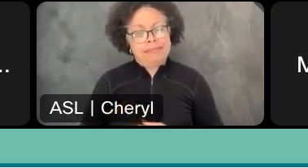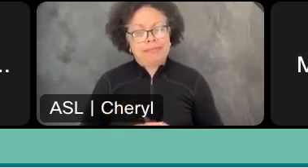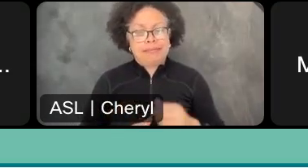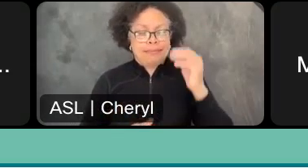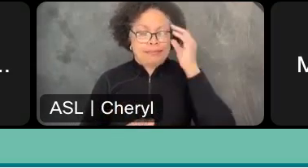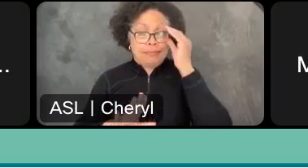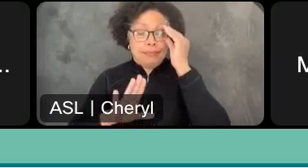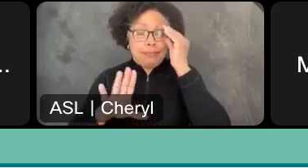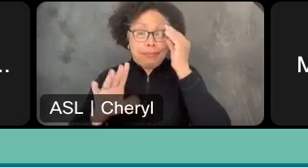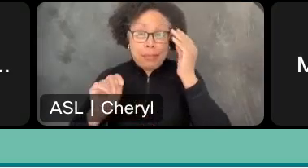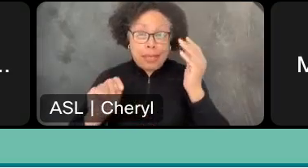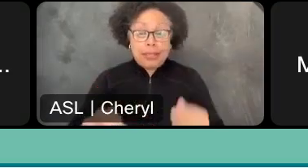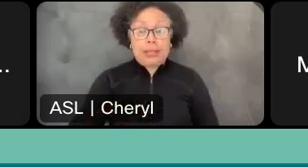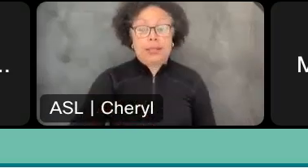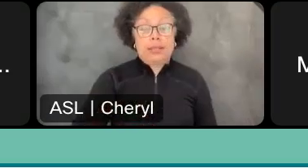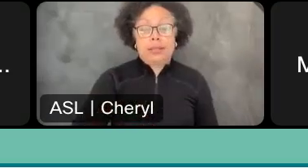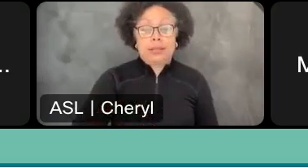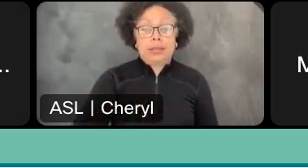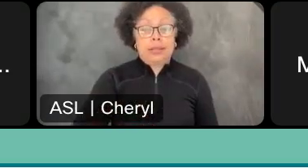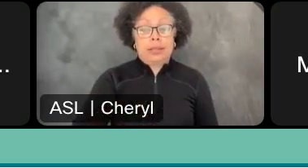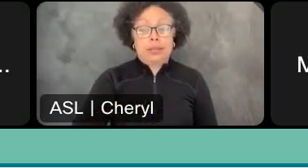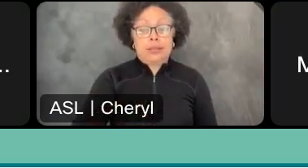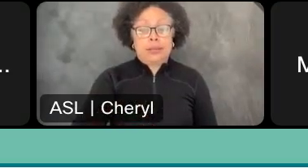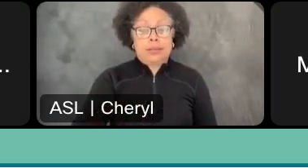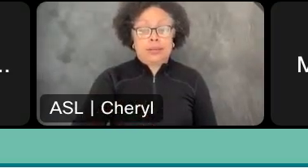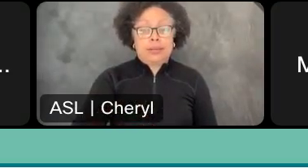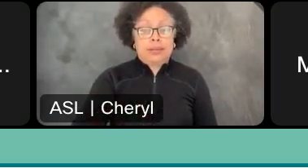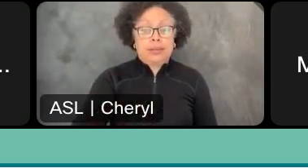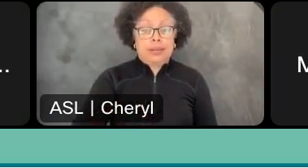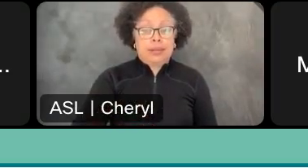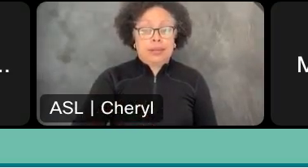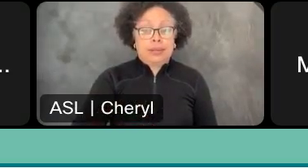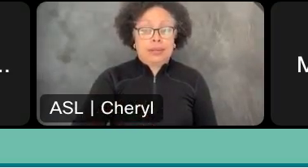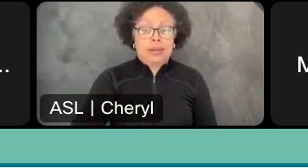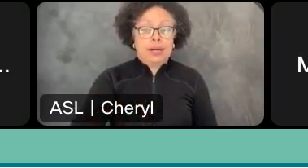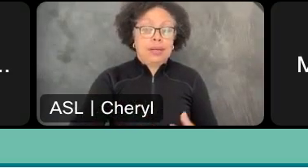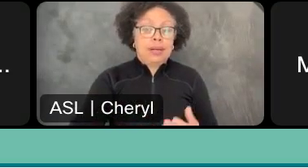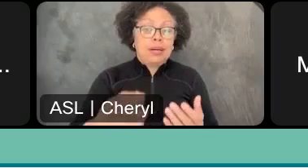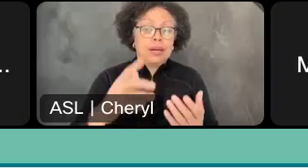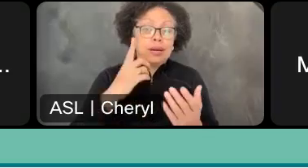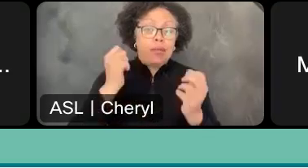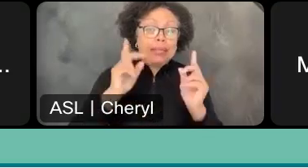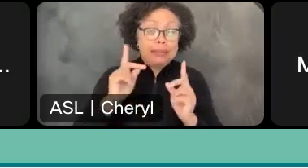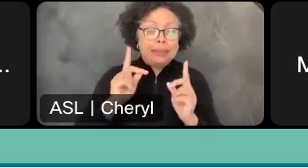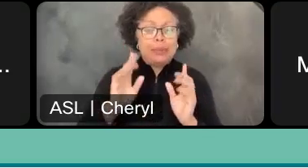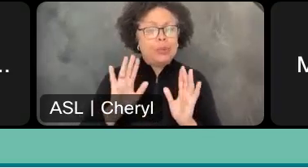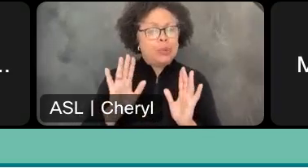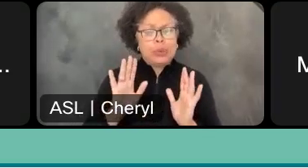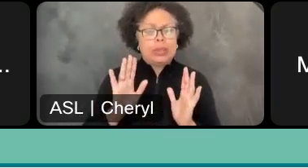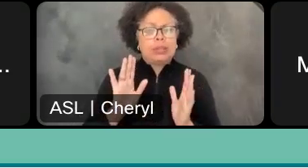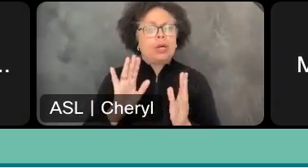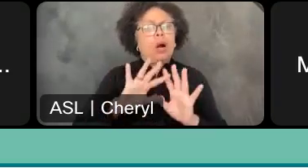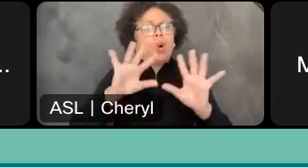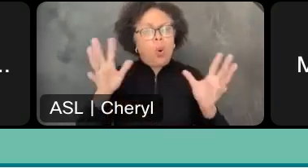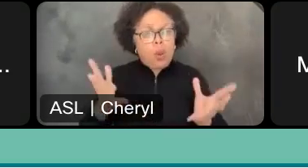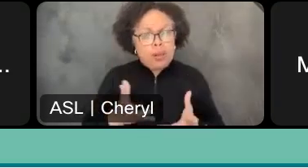However, for many people, the best treatment takes a holistic approach, which may or may not include medication. It can